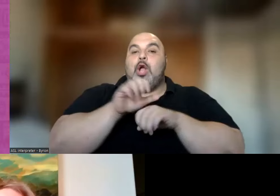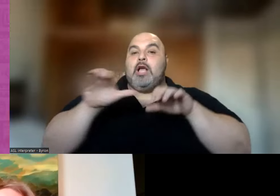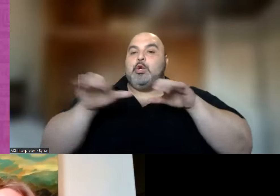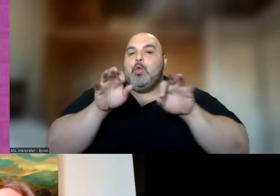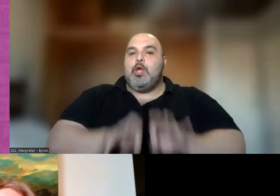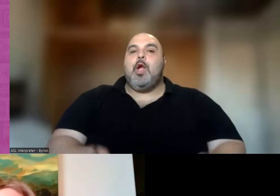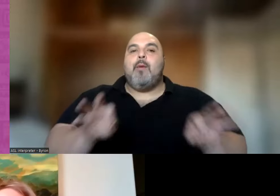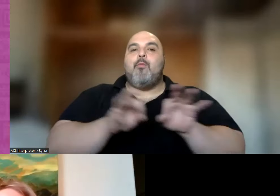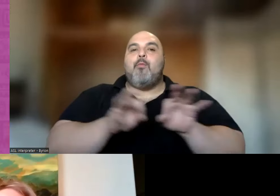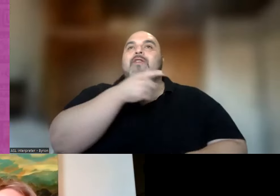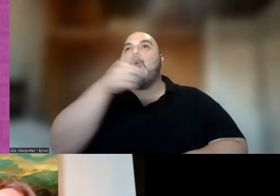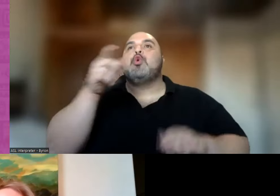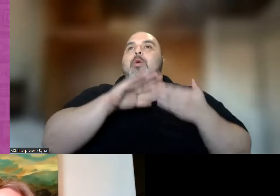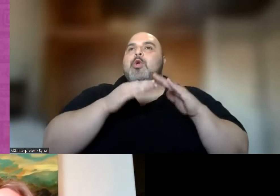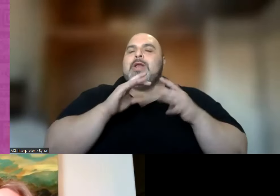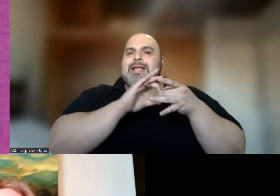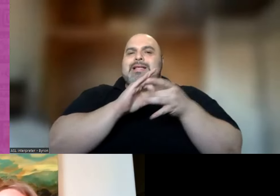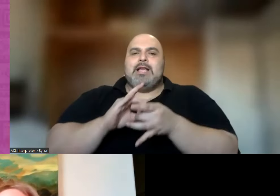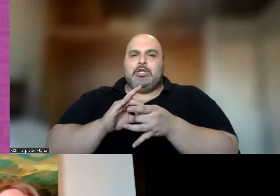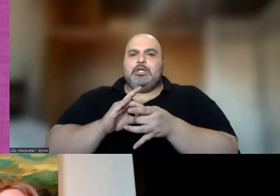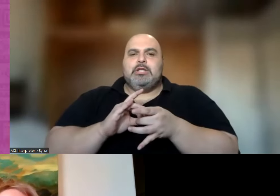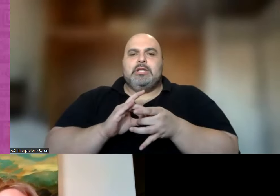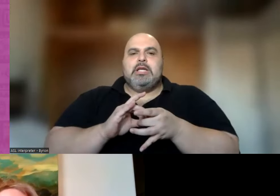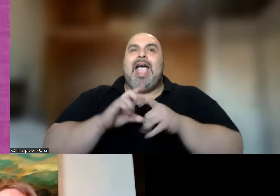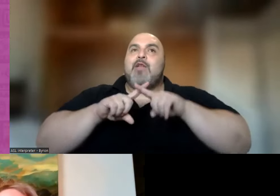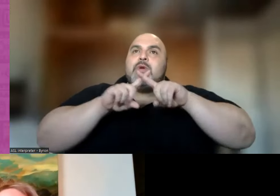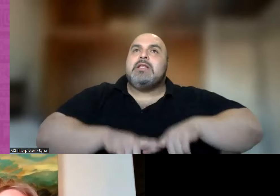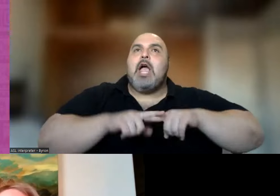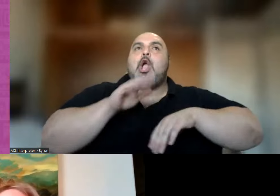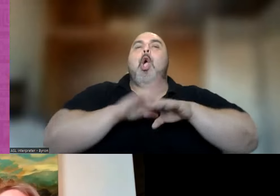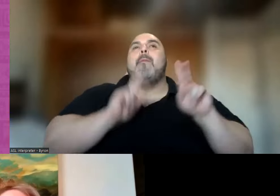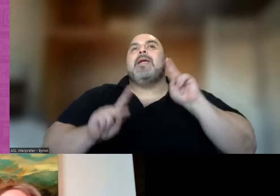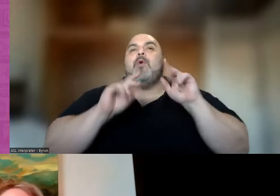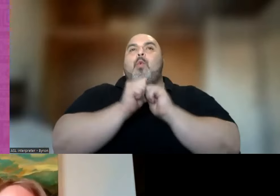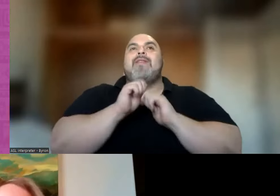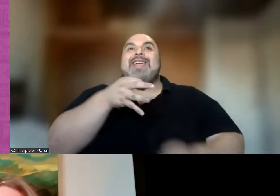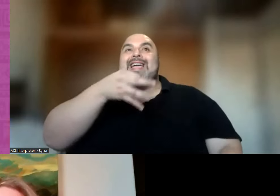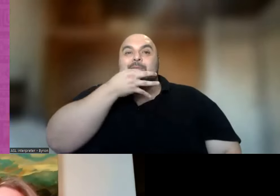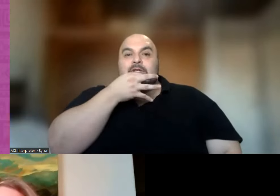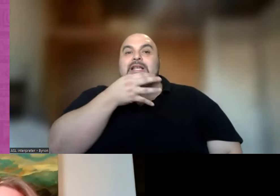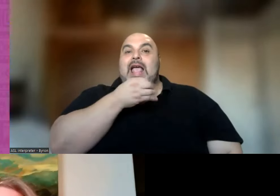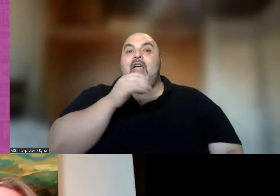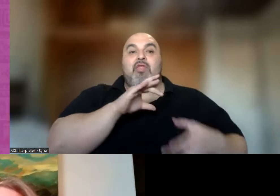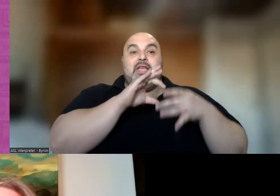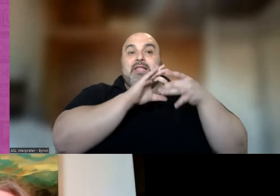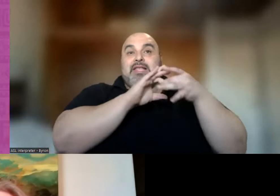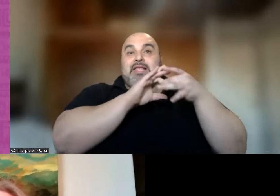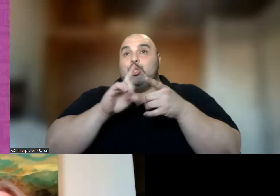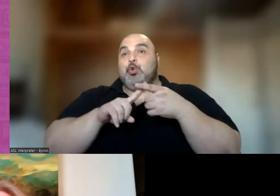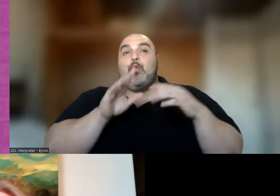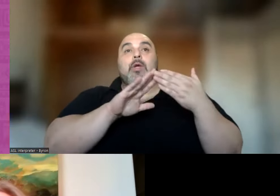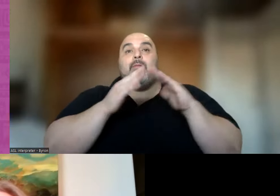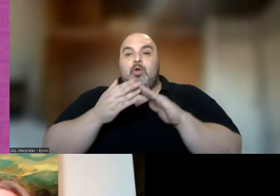those community connections and relying on people with the expertise and the connection to the community